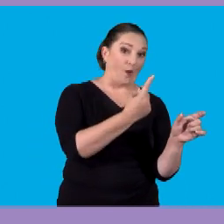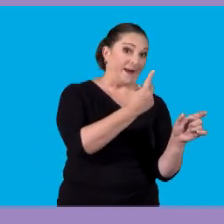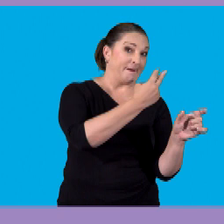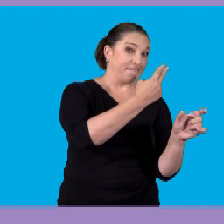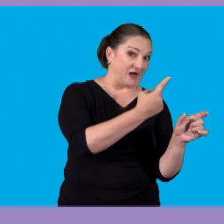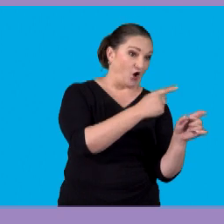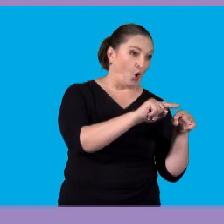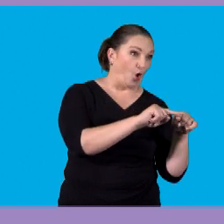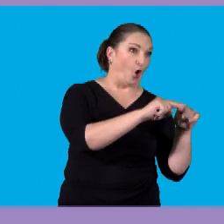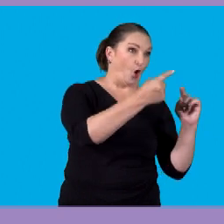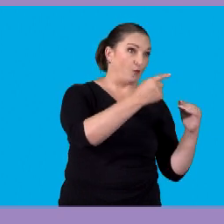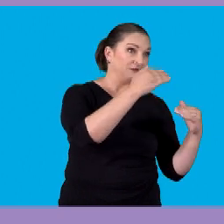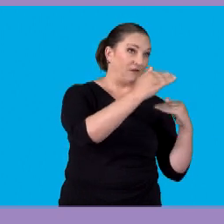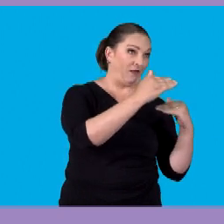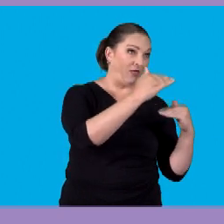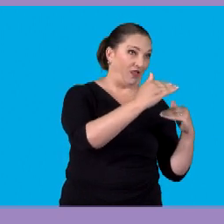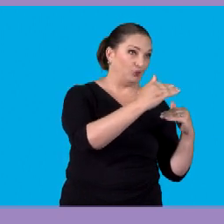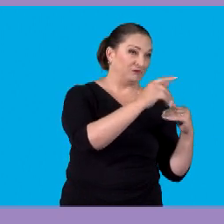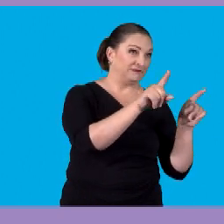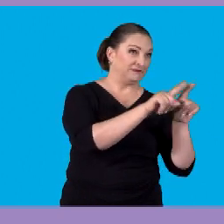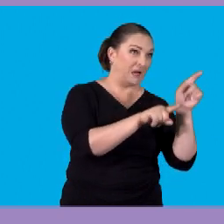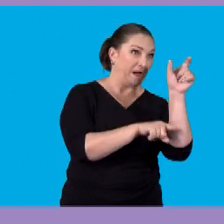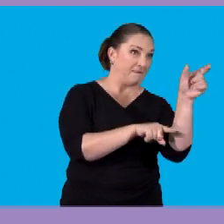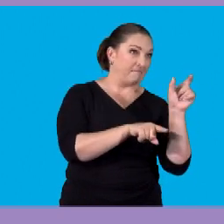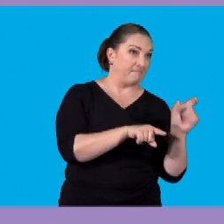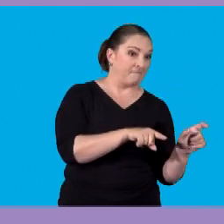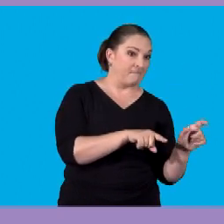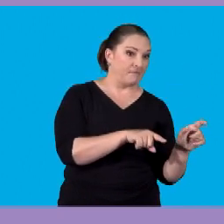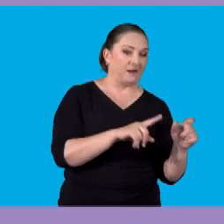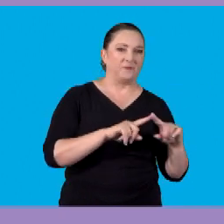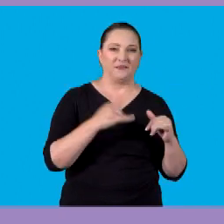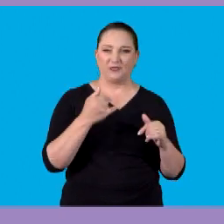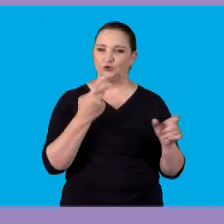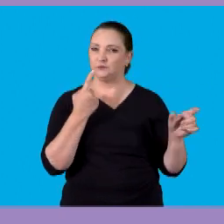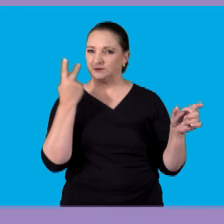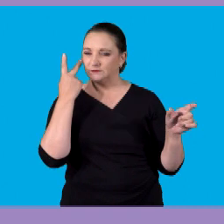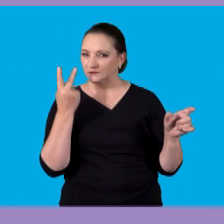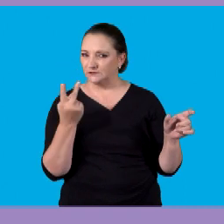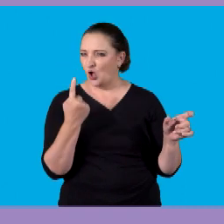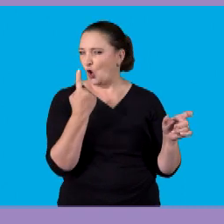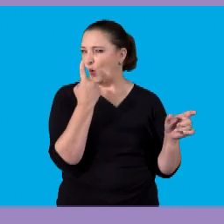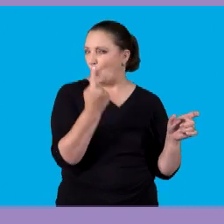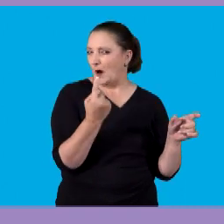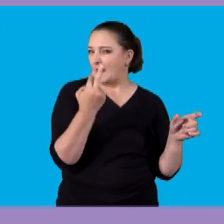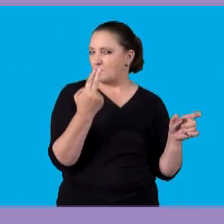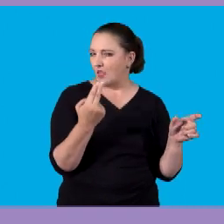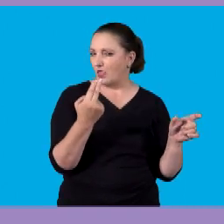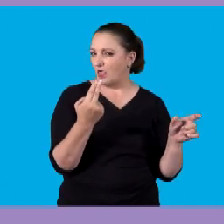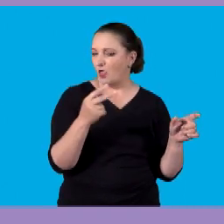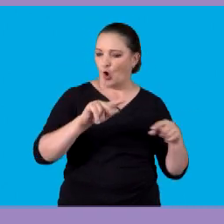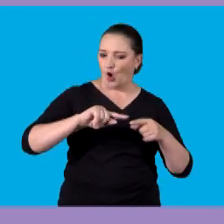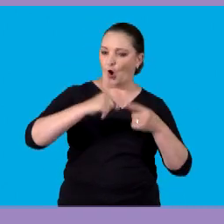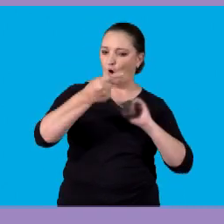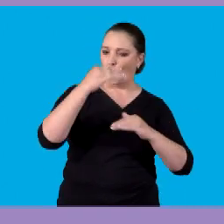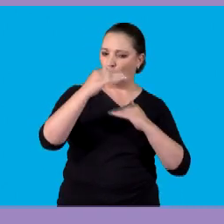of opposite angles is equal. So we are looking for a quadrilateral that has at least one pair